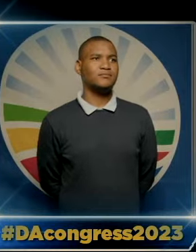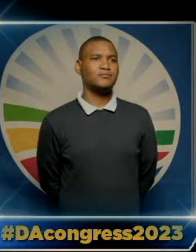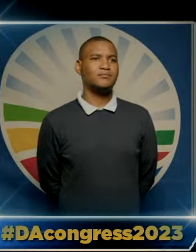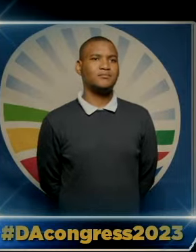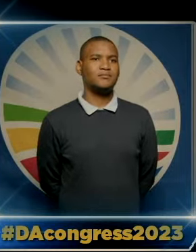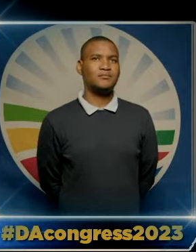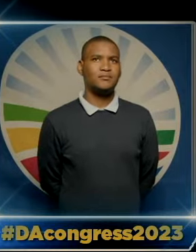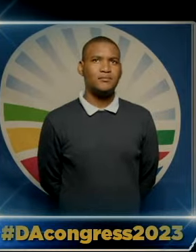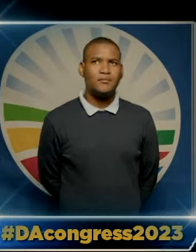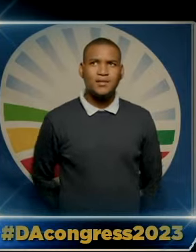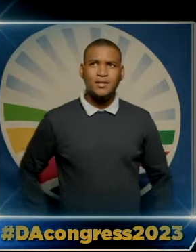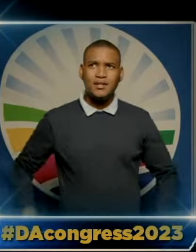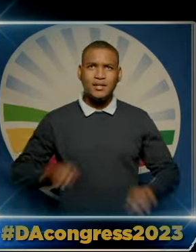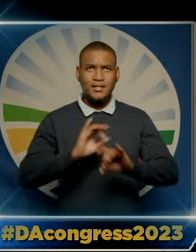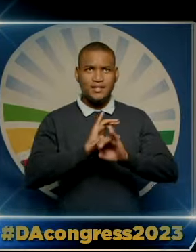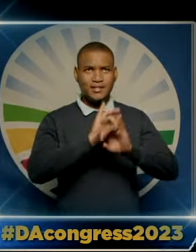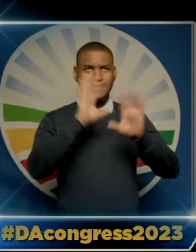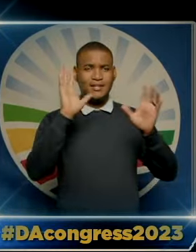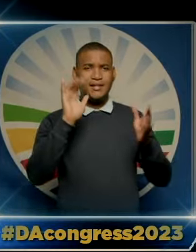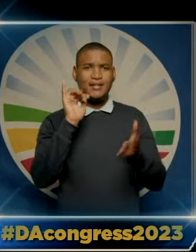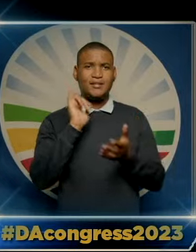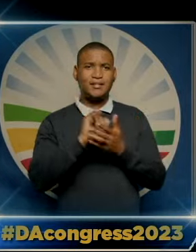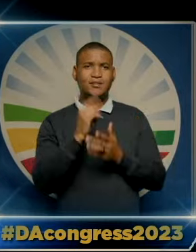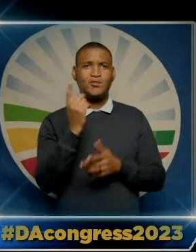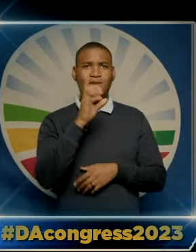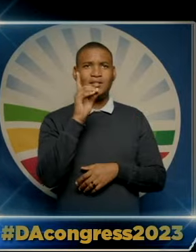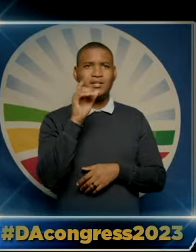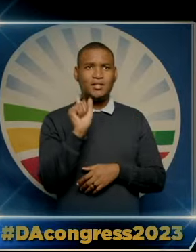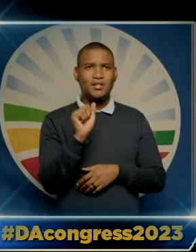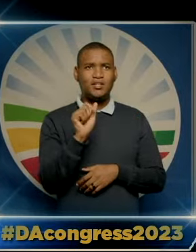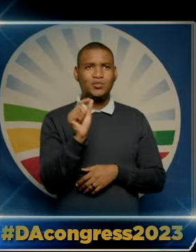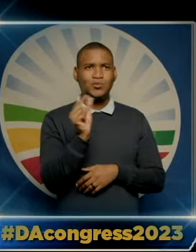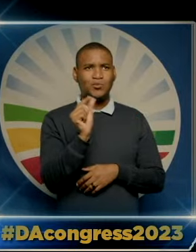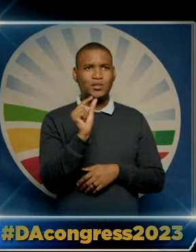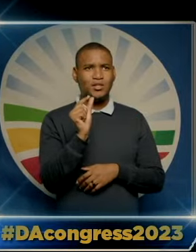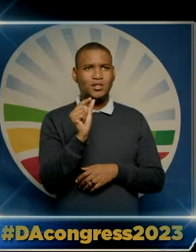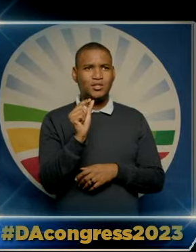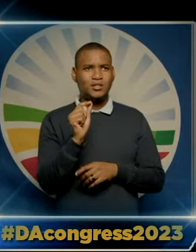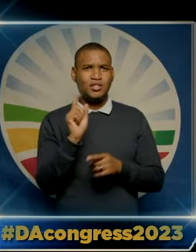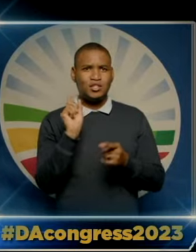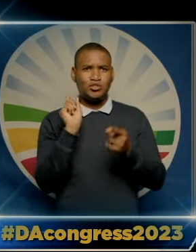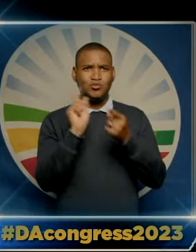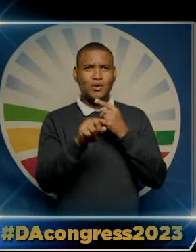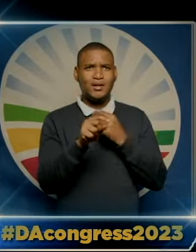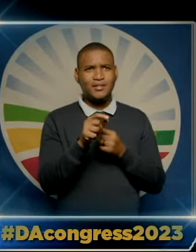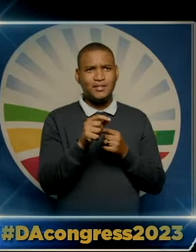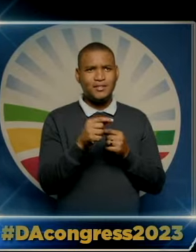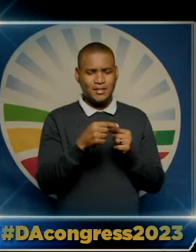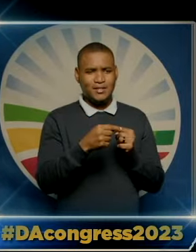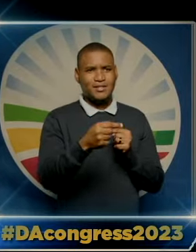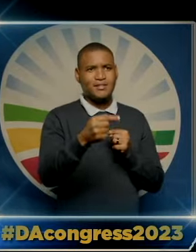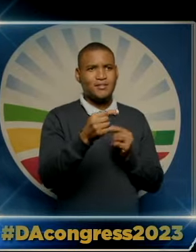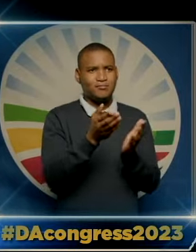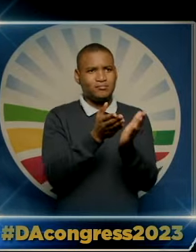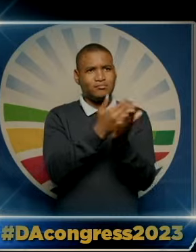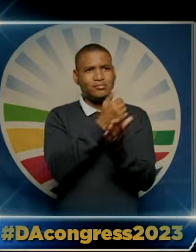It is clear that only the DA is within striking distance of unseating the ANC